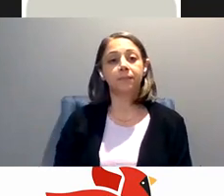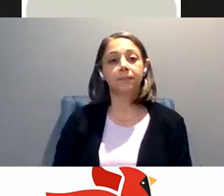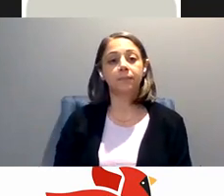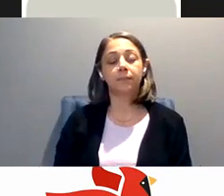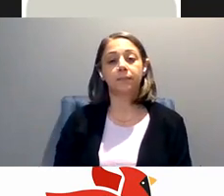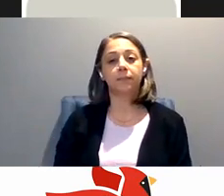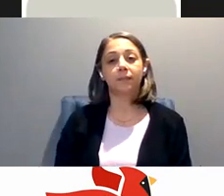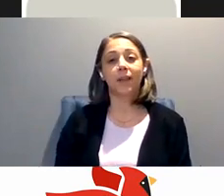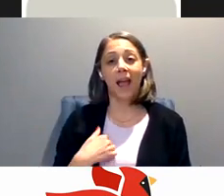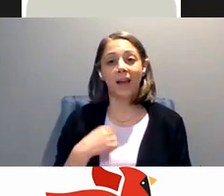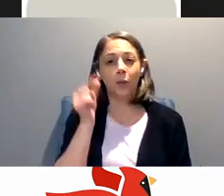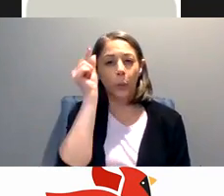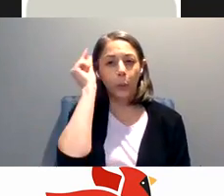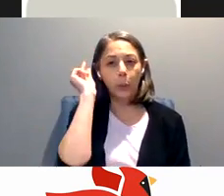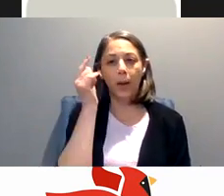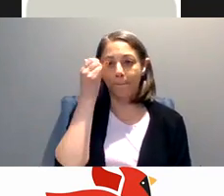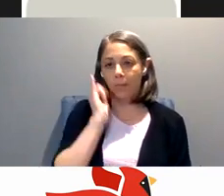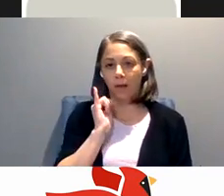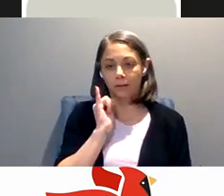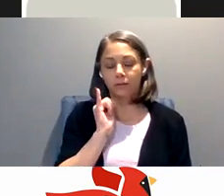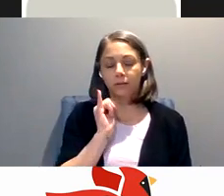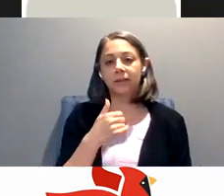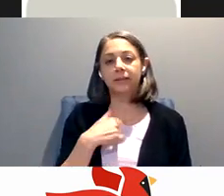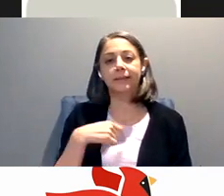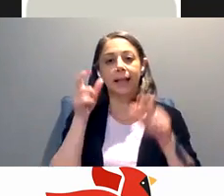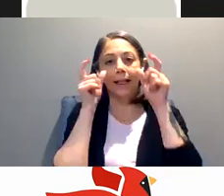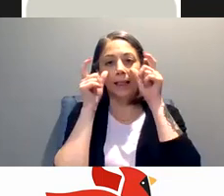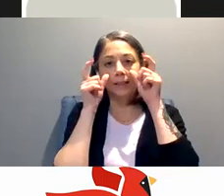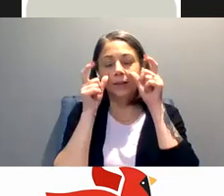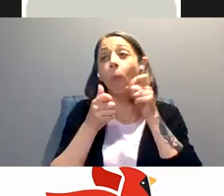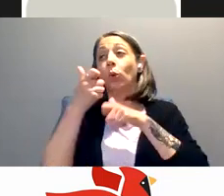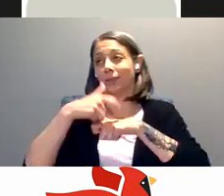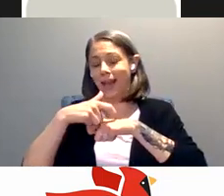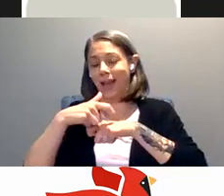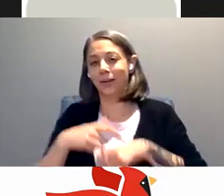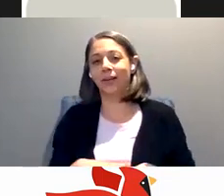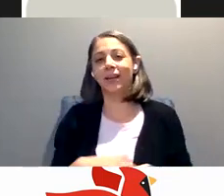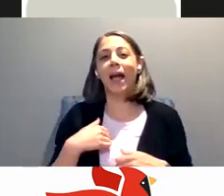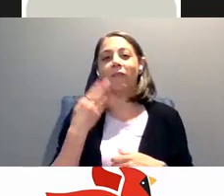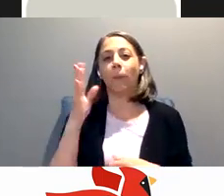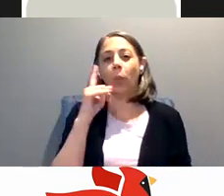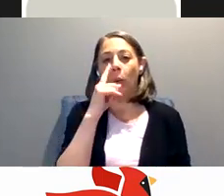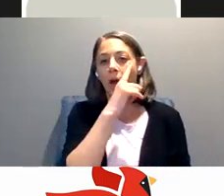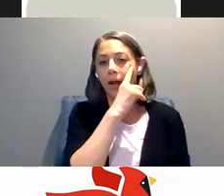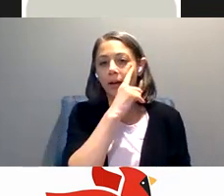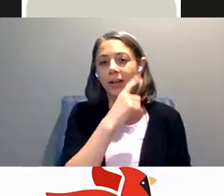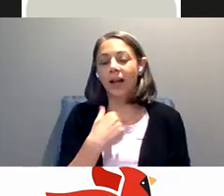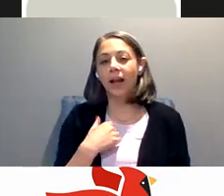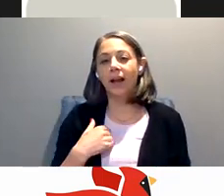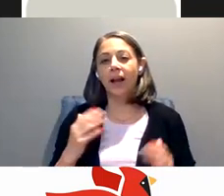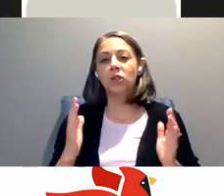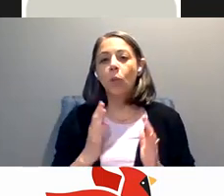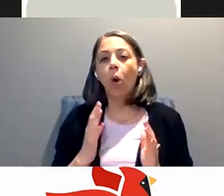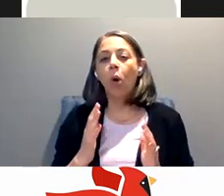I have short blonde hair, and I wear glasses most of the time, and I have blue eyes, and I'm wearing a small